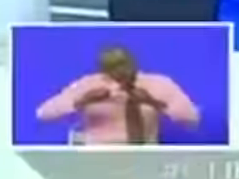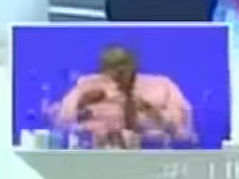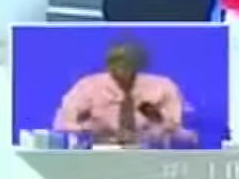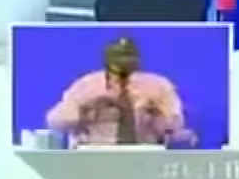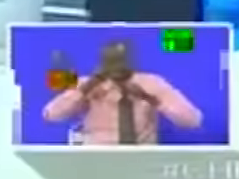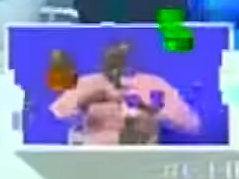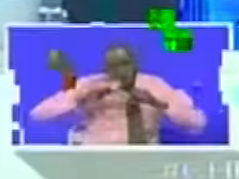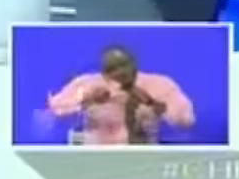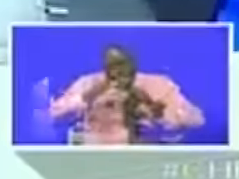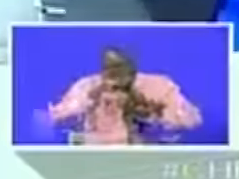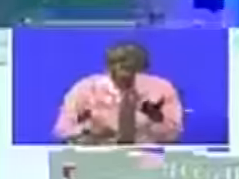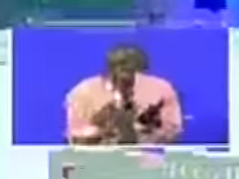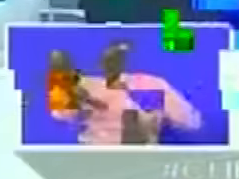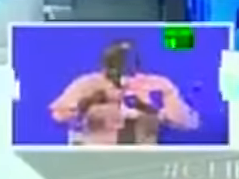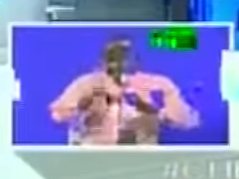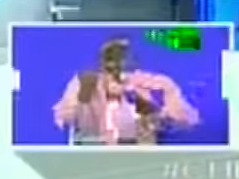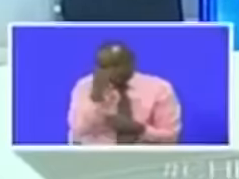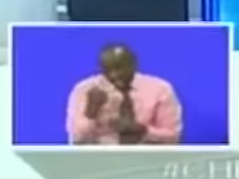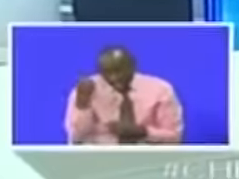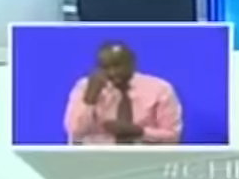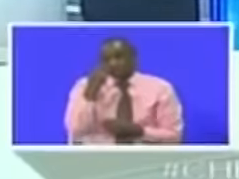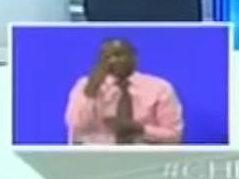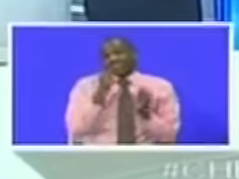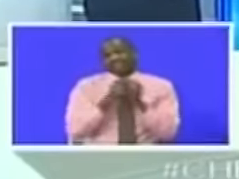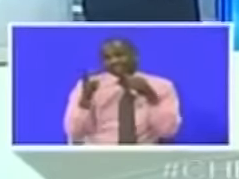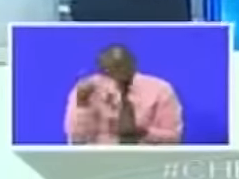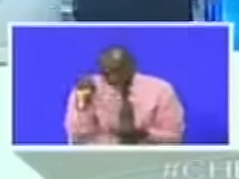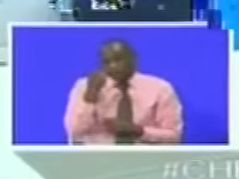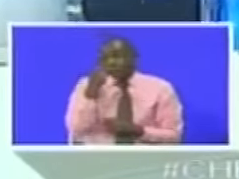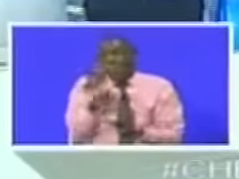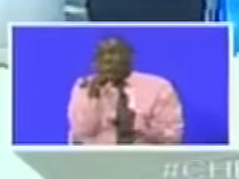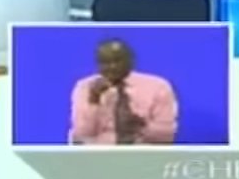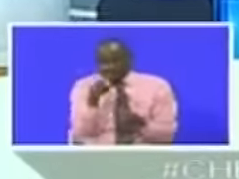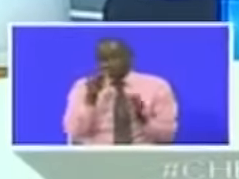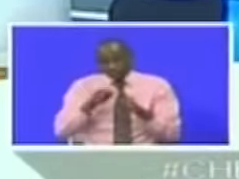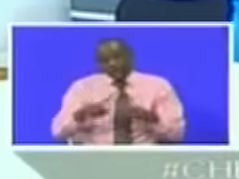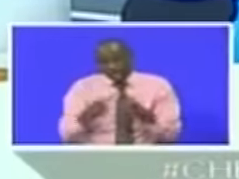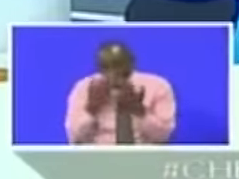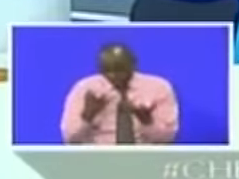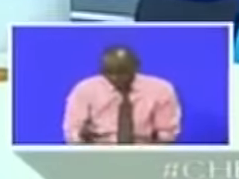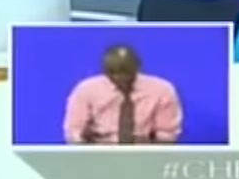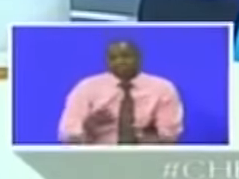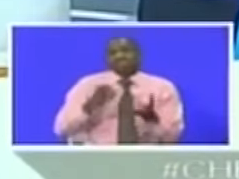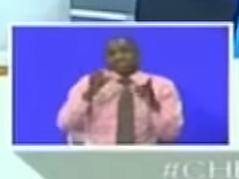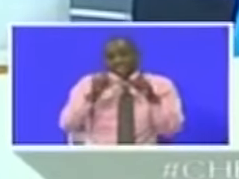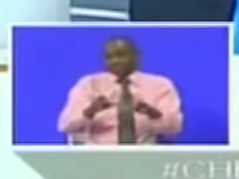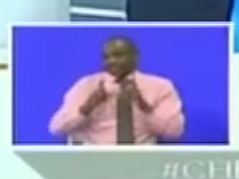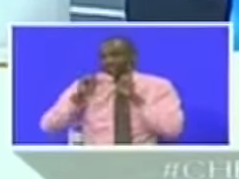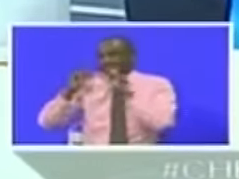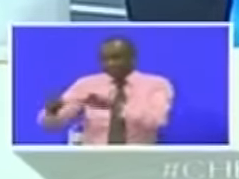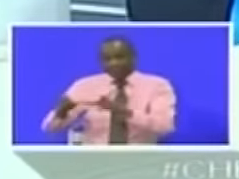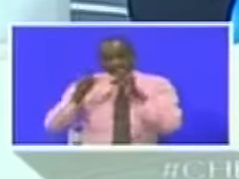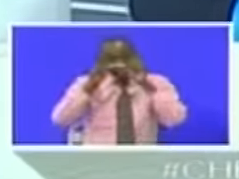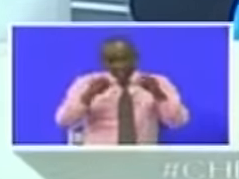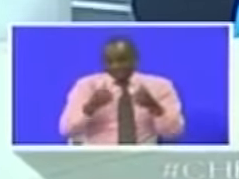be suspended in May of 2017. This should then give way to the certification process, which will